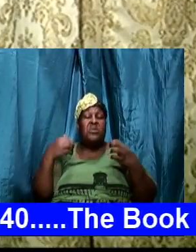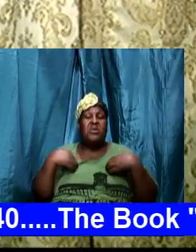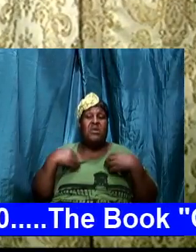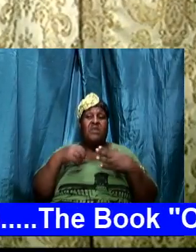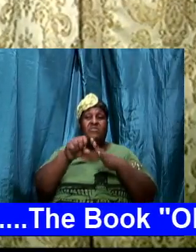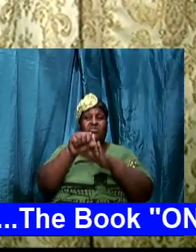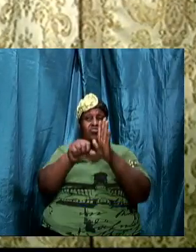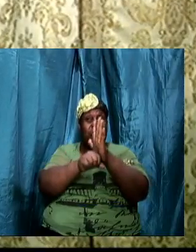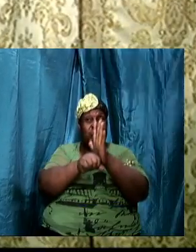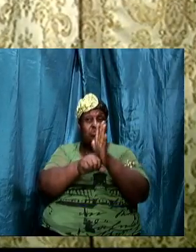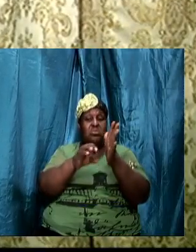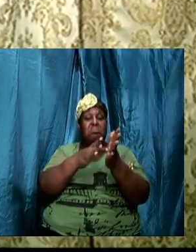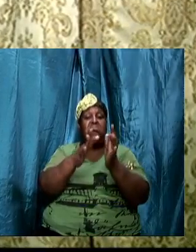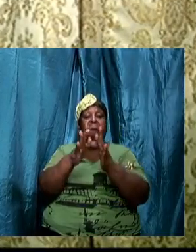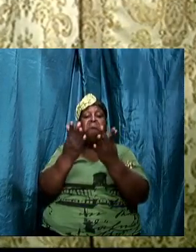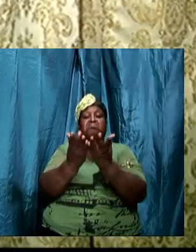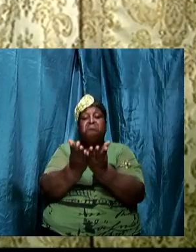book